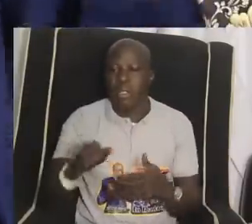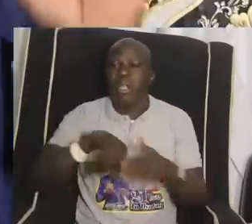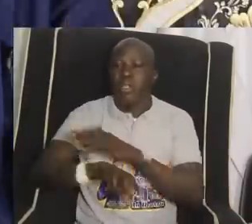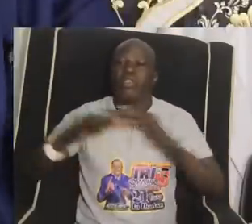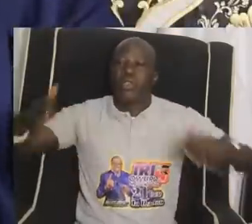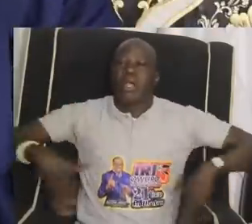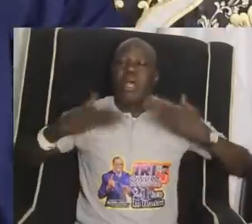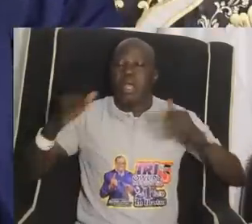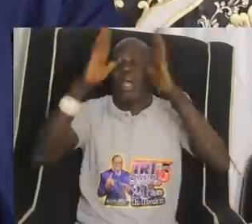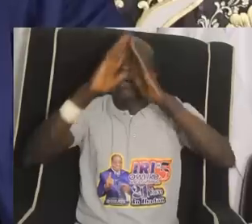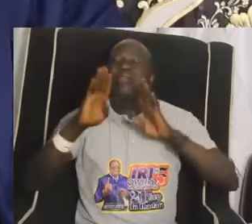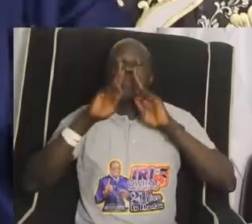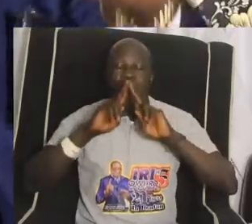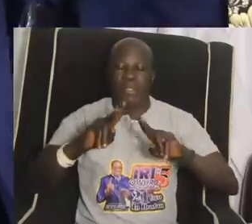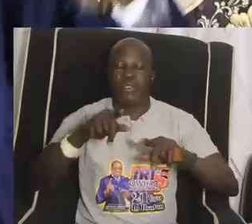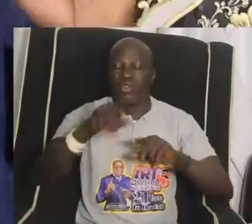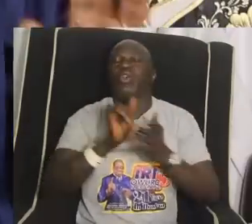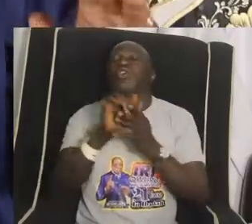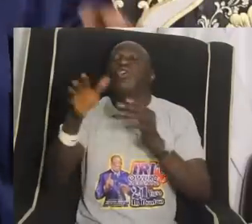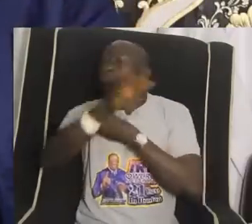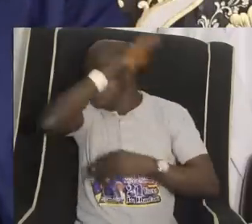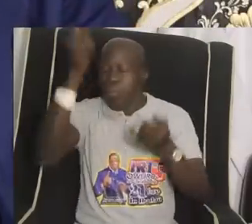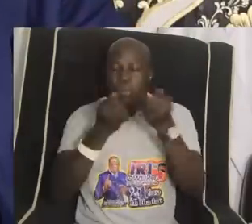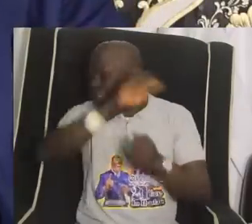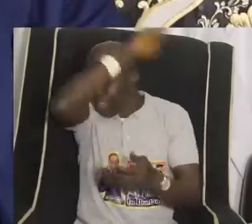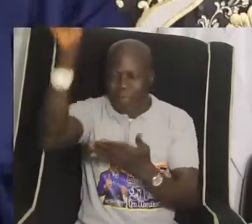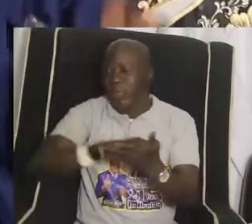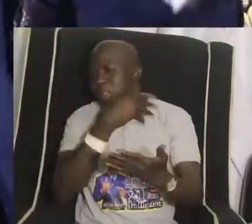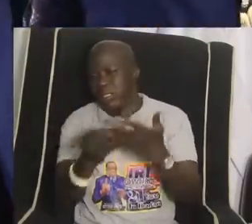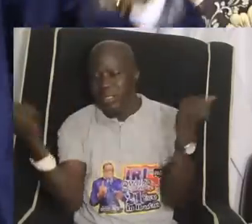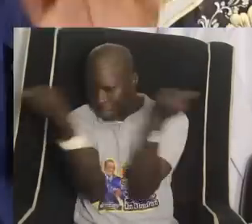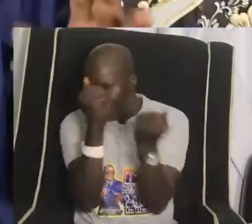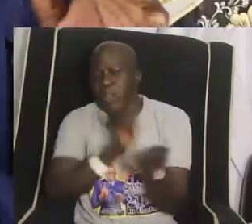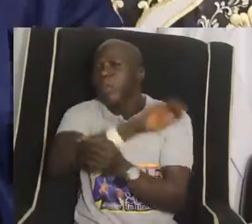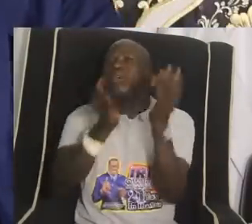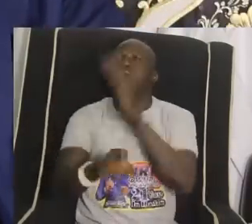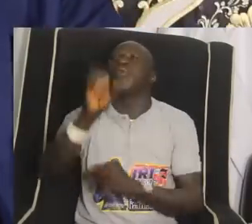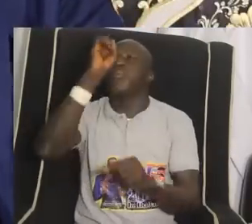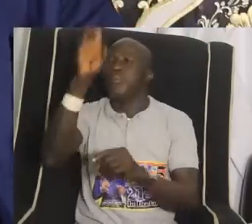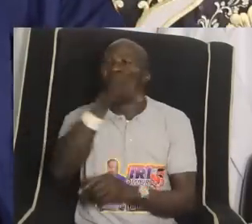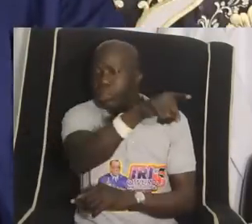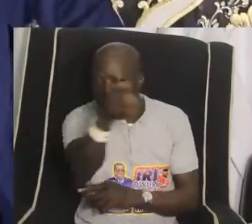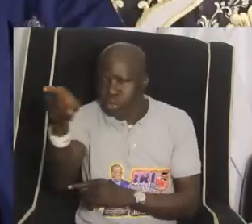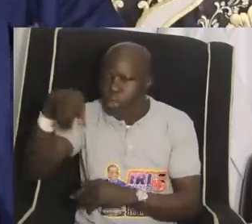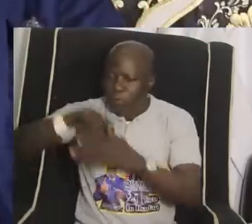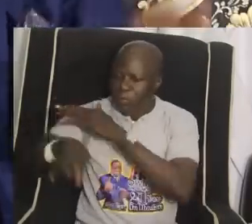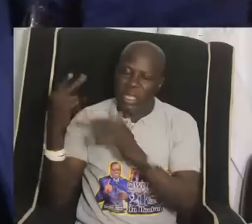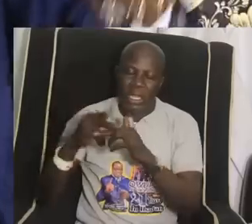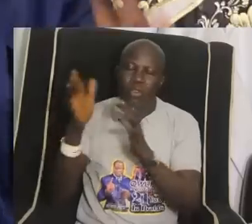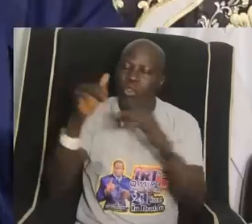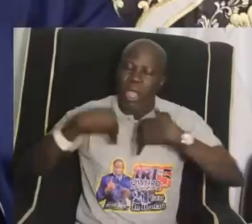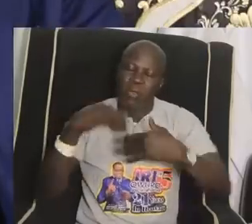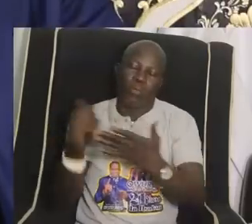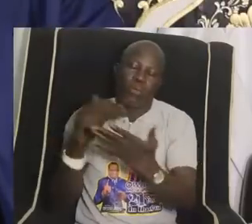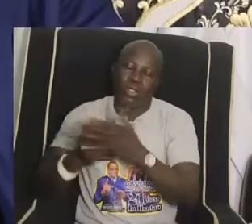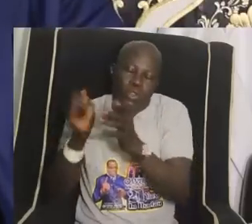Jesus' name. Amen. That will be comfort for you. Amen. You don't have a spirit of car. Bless you.